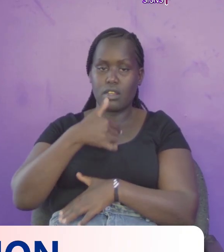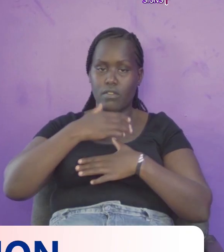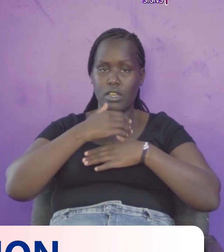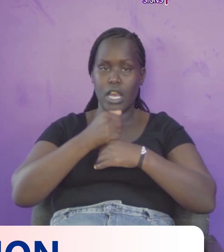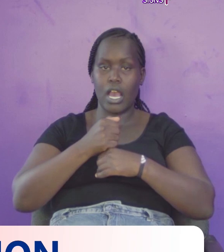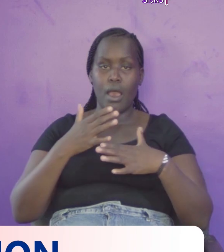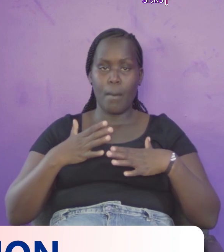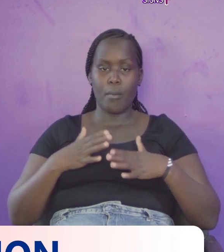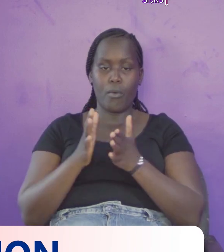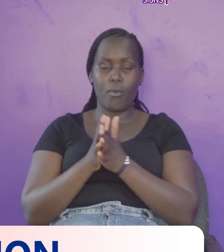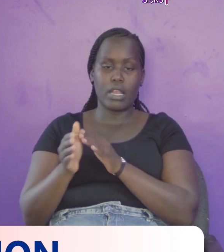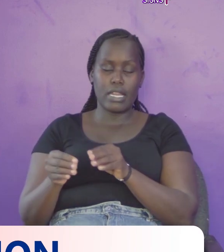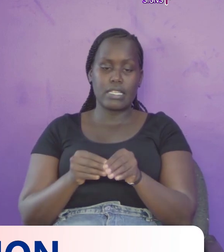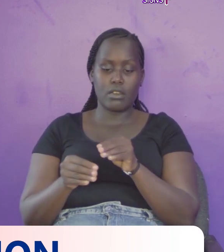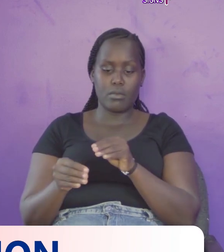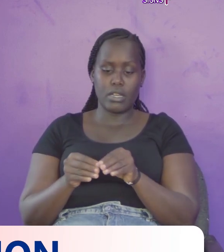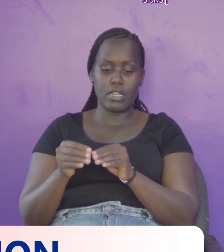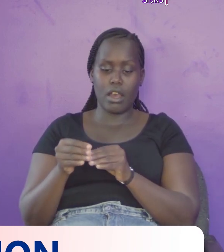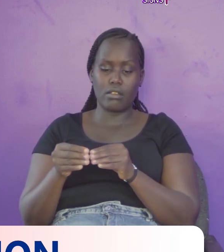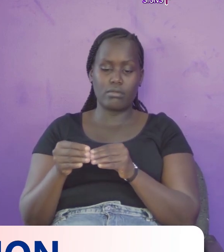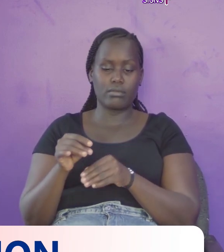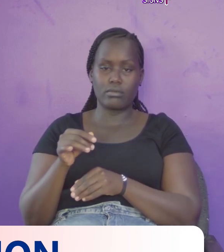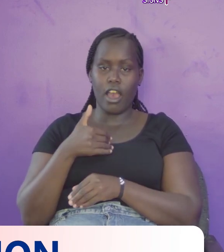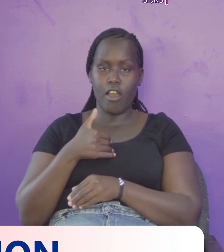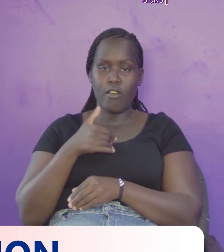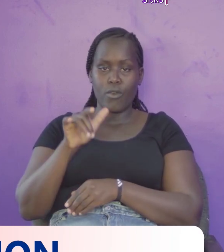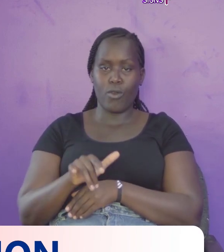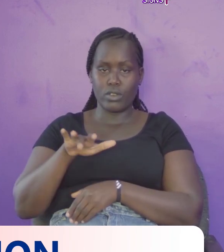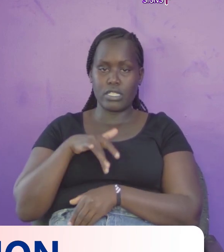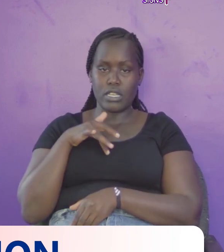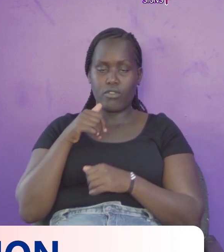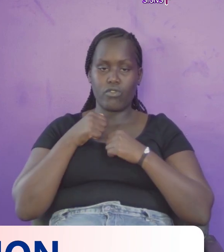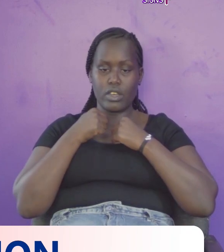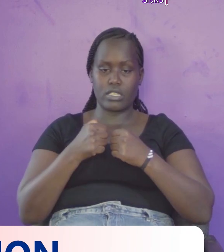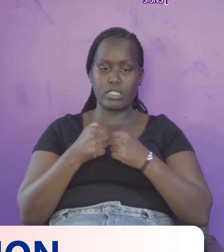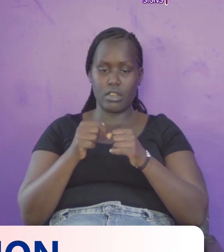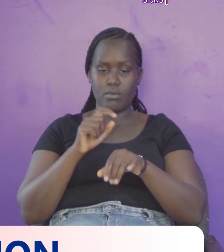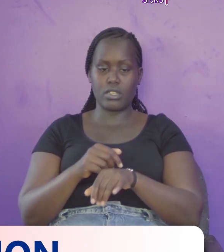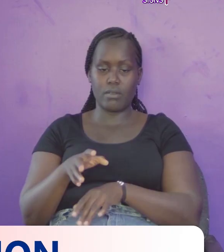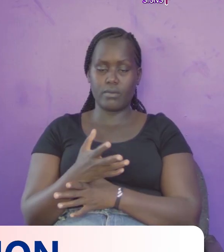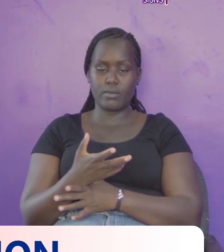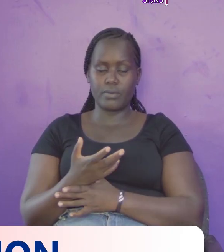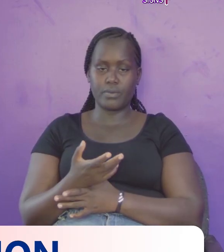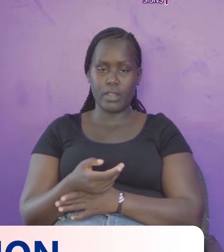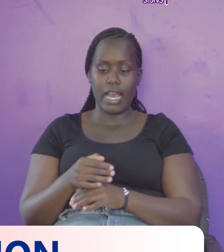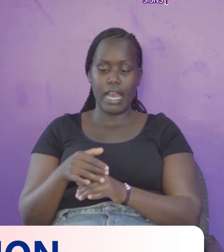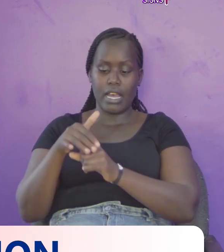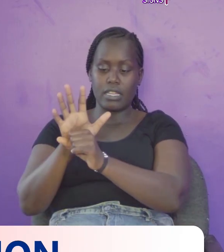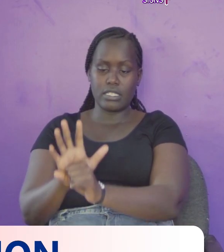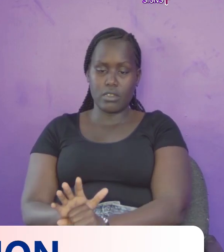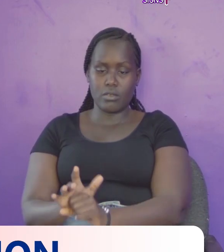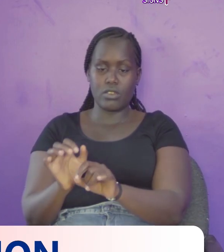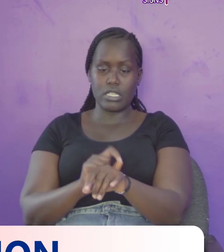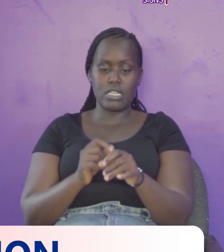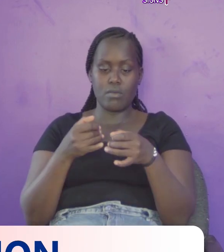with disabilities are stigmatized. No, so when you speak, there is stigma and discrimination. So when you try